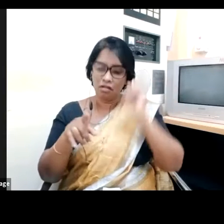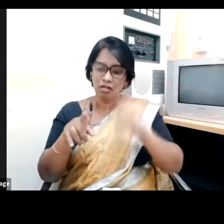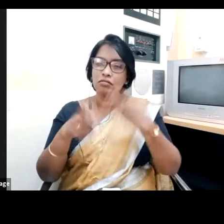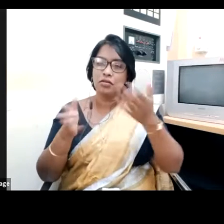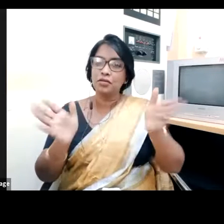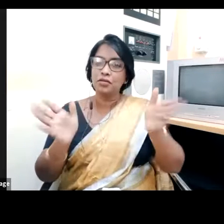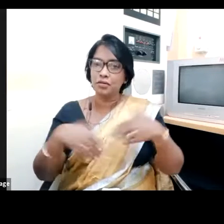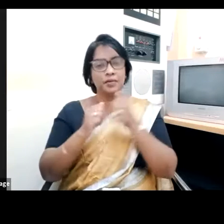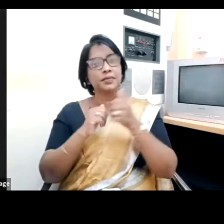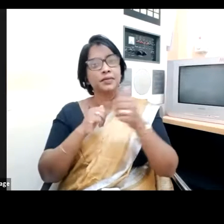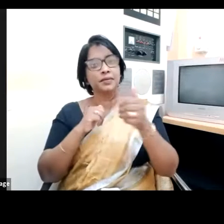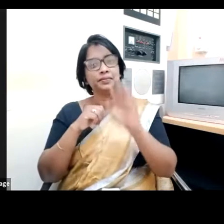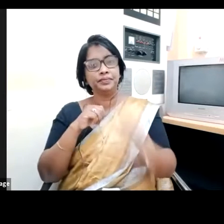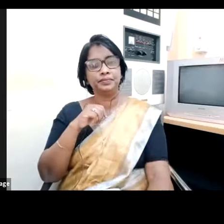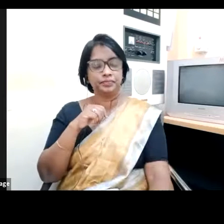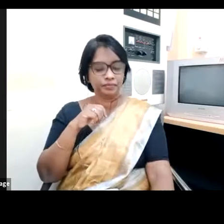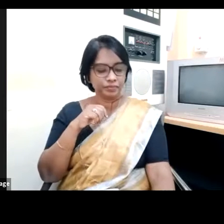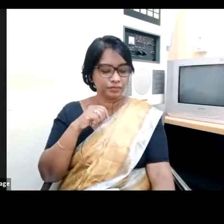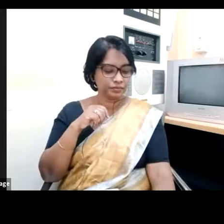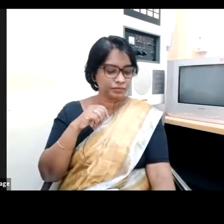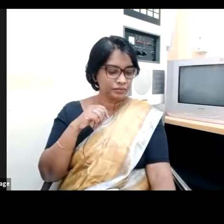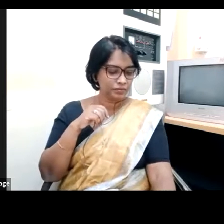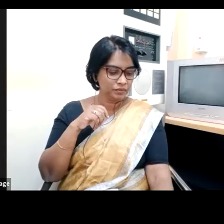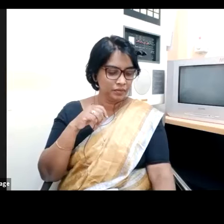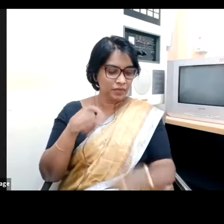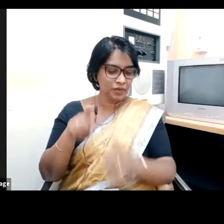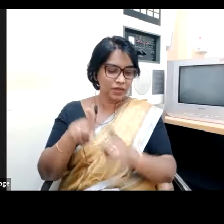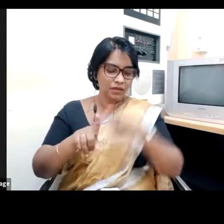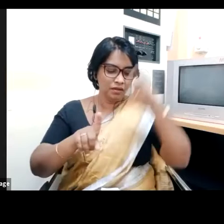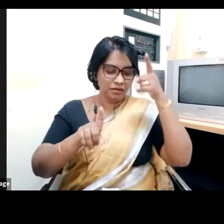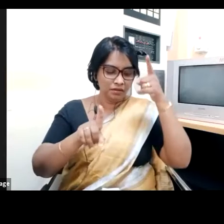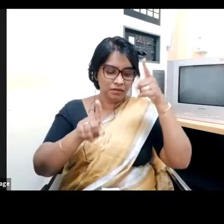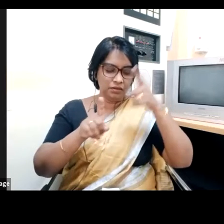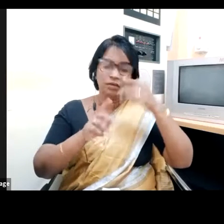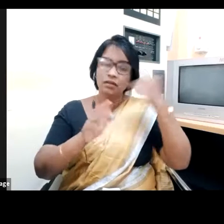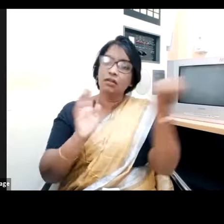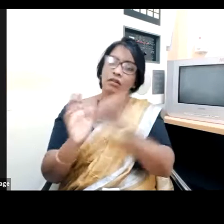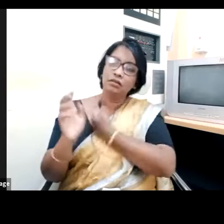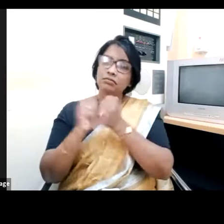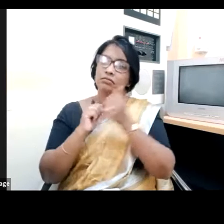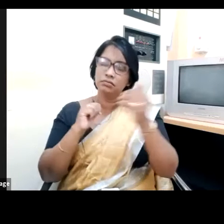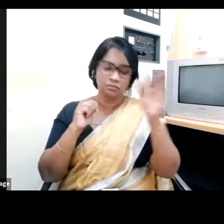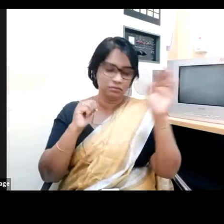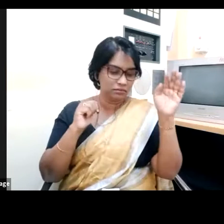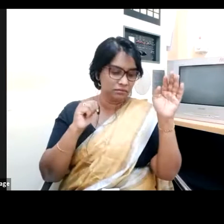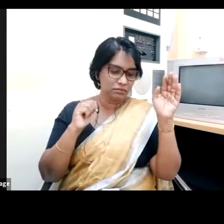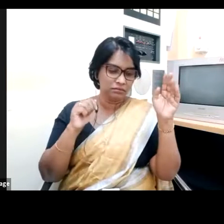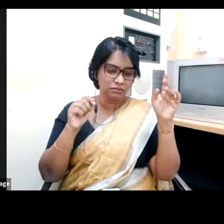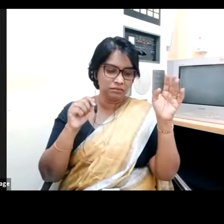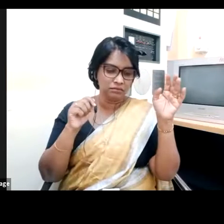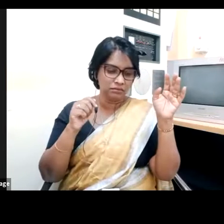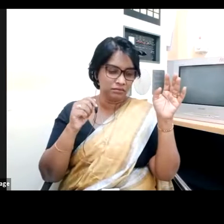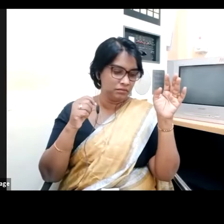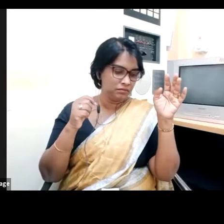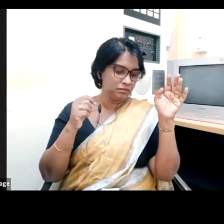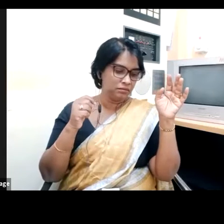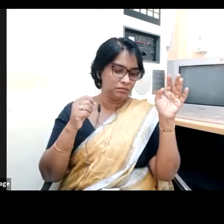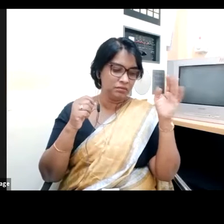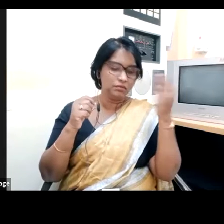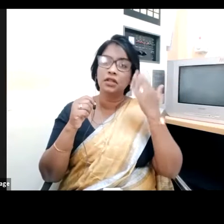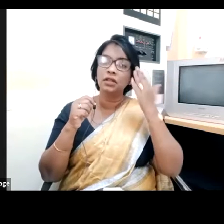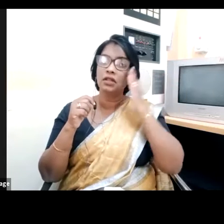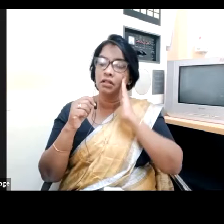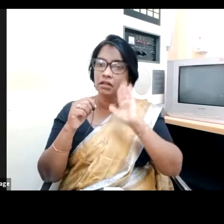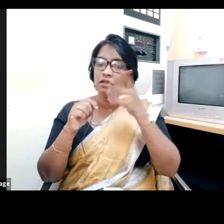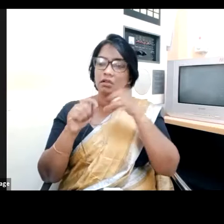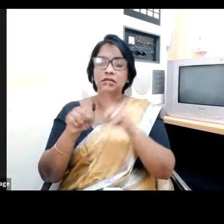for cutting emissions, independent experts validate them to ensure that the targets are robust, credible, and based on